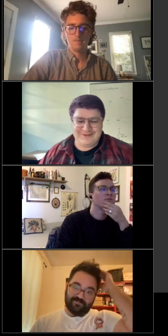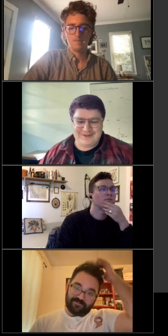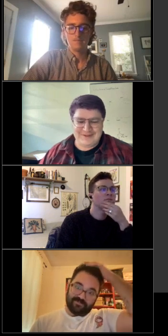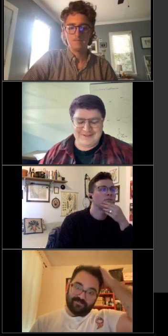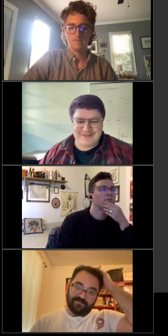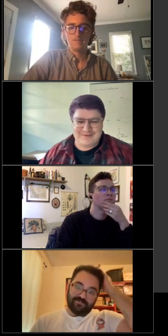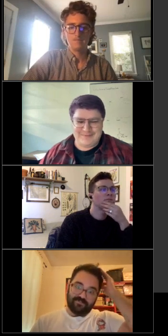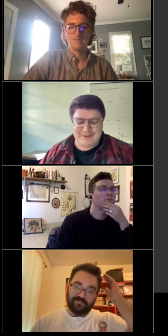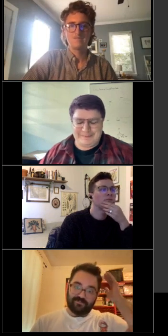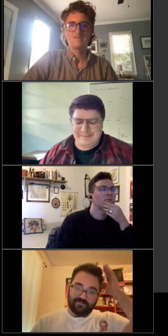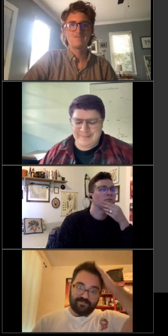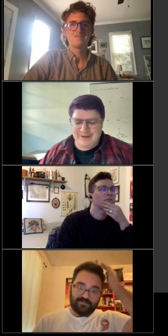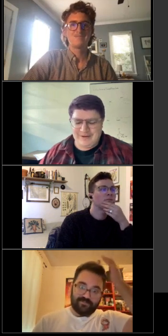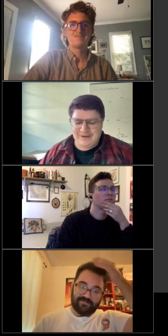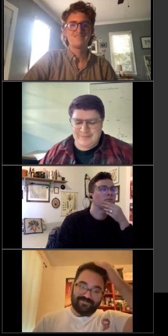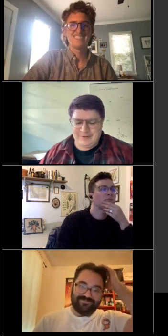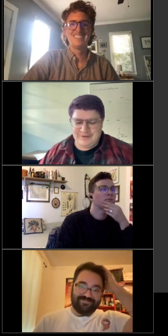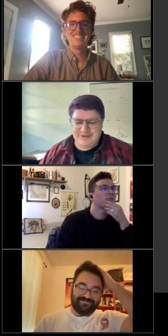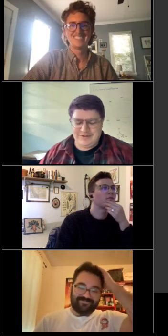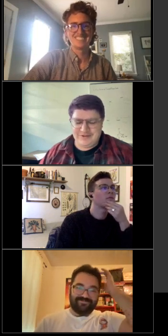Thanks for letting me dibs that one.